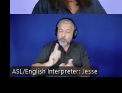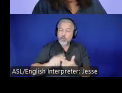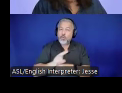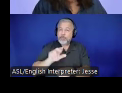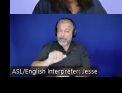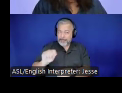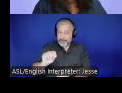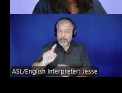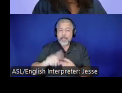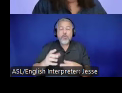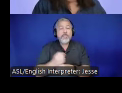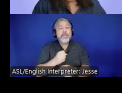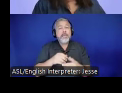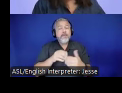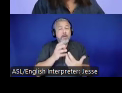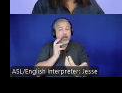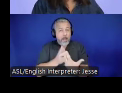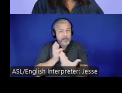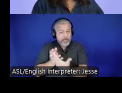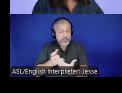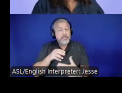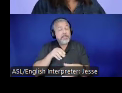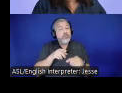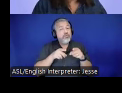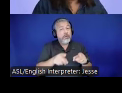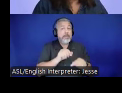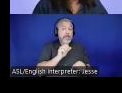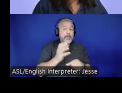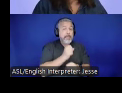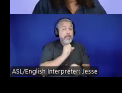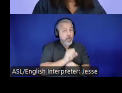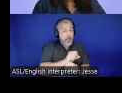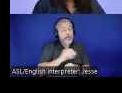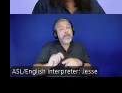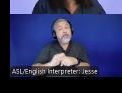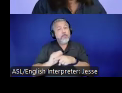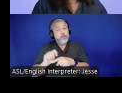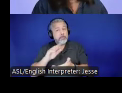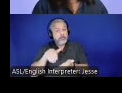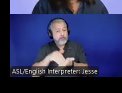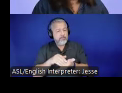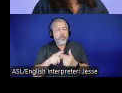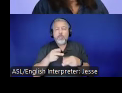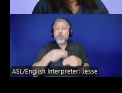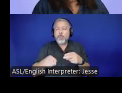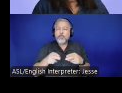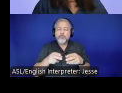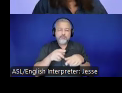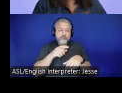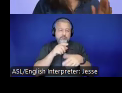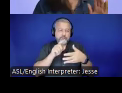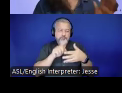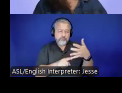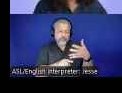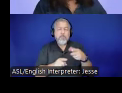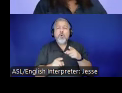receive accommodations in employment and job training settings. We're just going to go through these really quickly. You'll have this slide so you